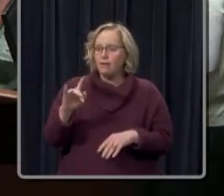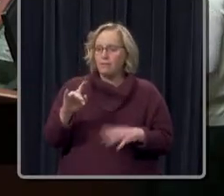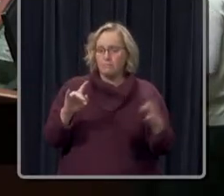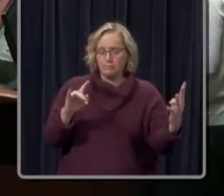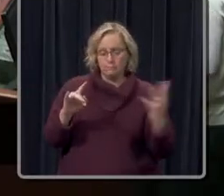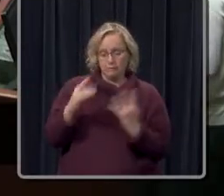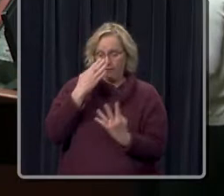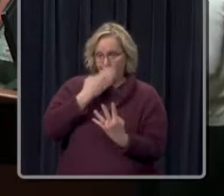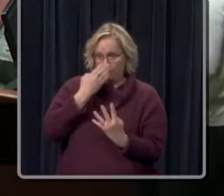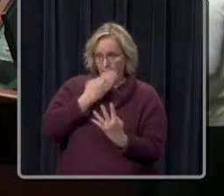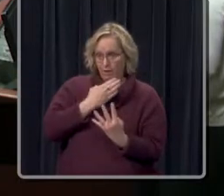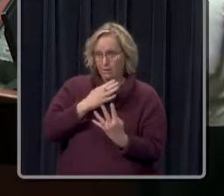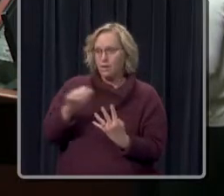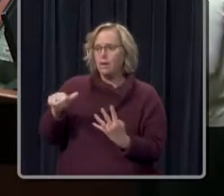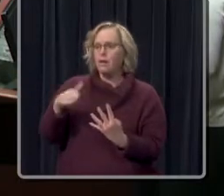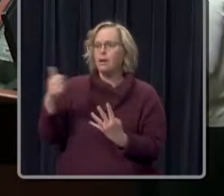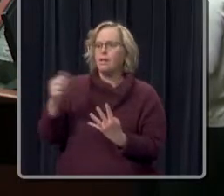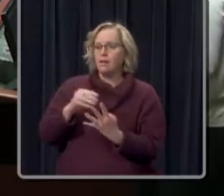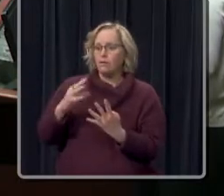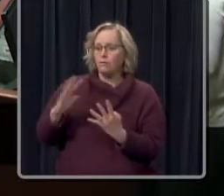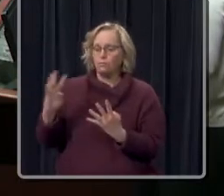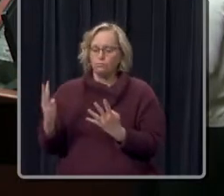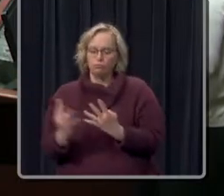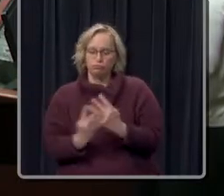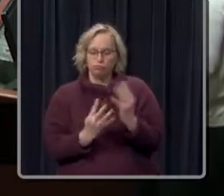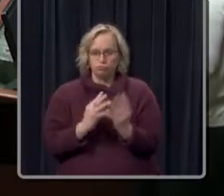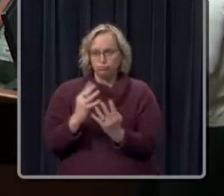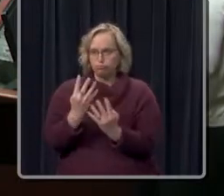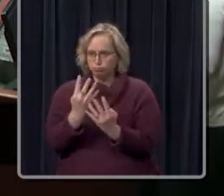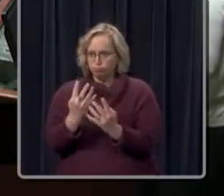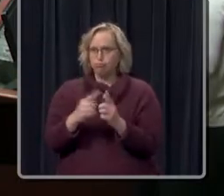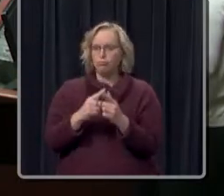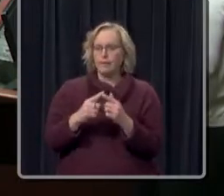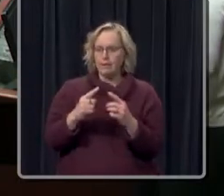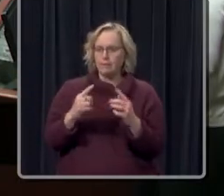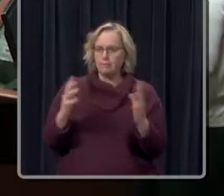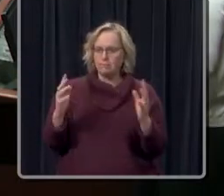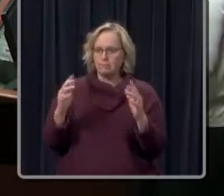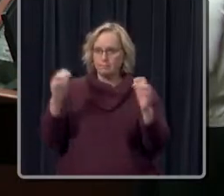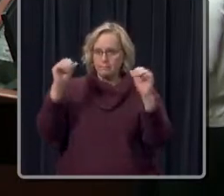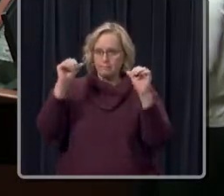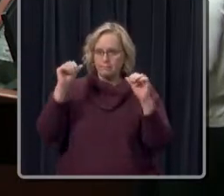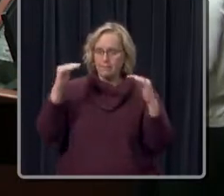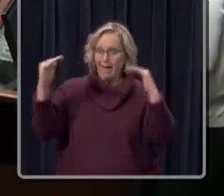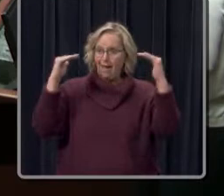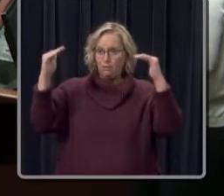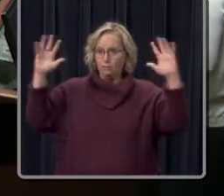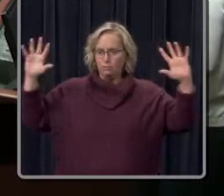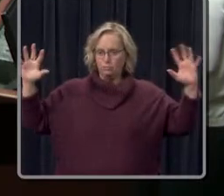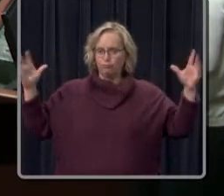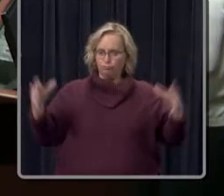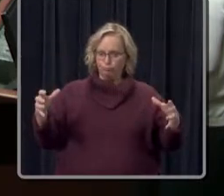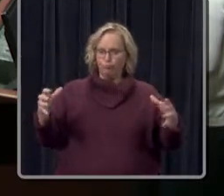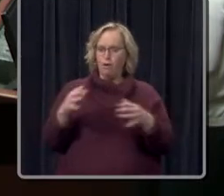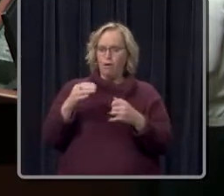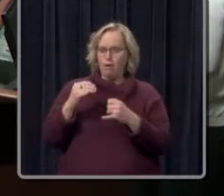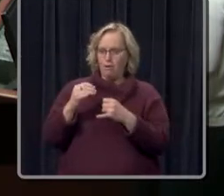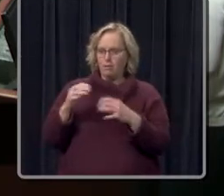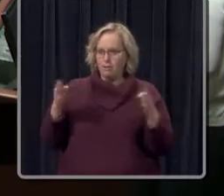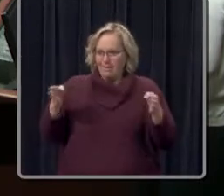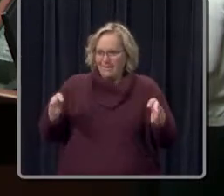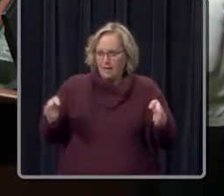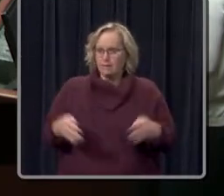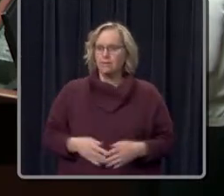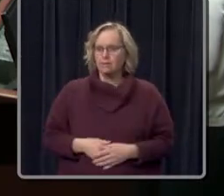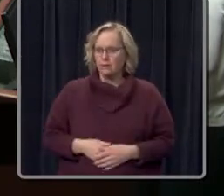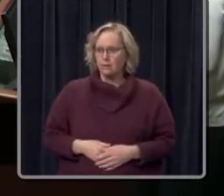other students kind of gather behind Frontier Trail, and then we'll have the adults on the sides. So Prairie Trail is gonna come forward, and then California